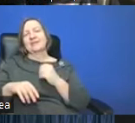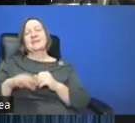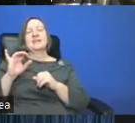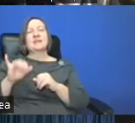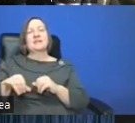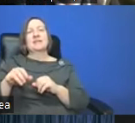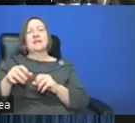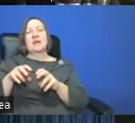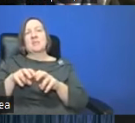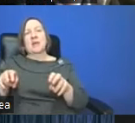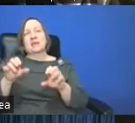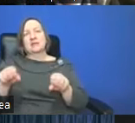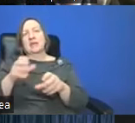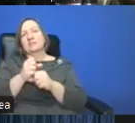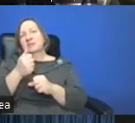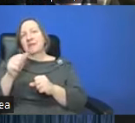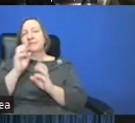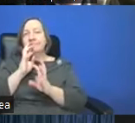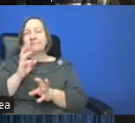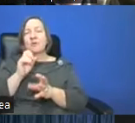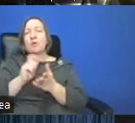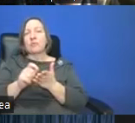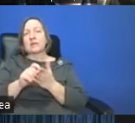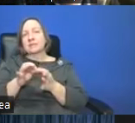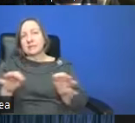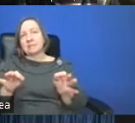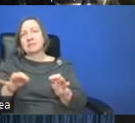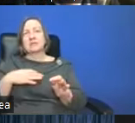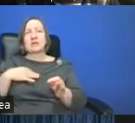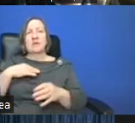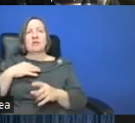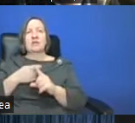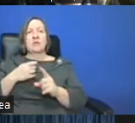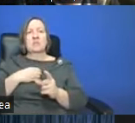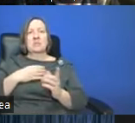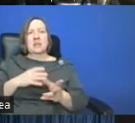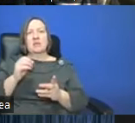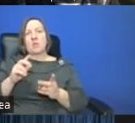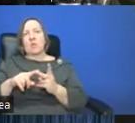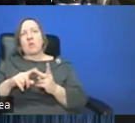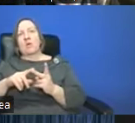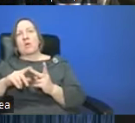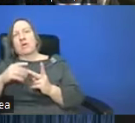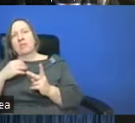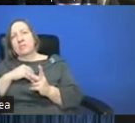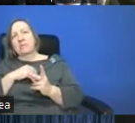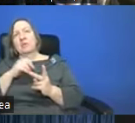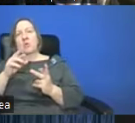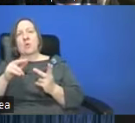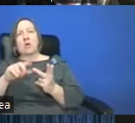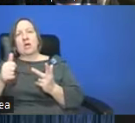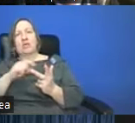may receive any oral or written statements volunteered by the complainant or the member or